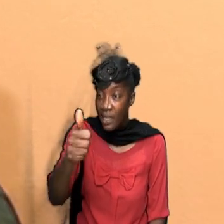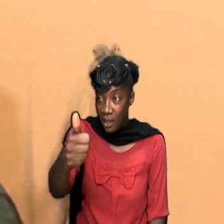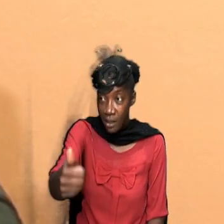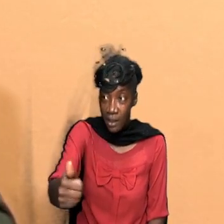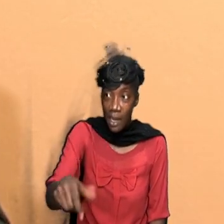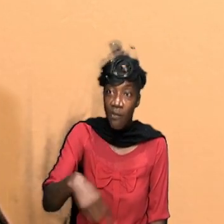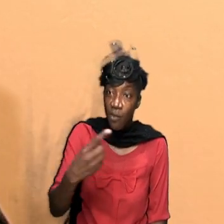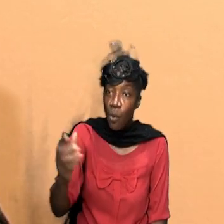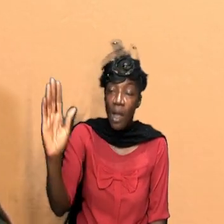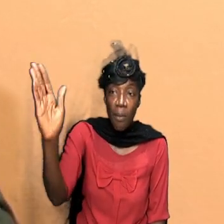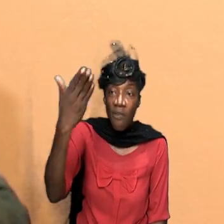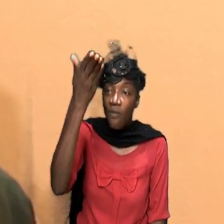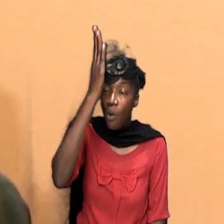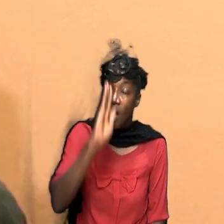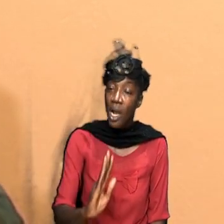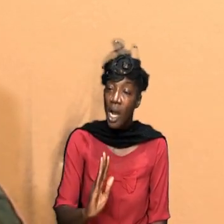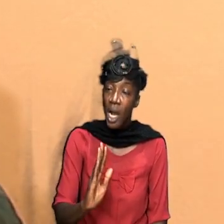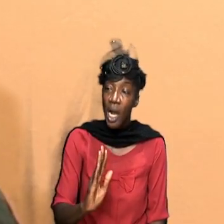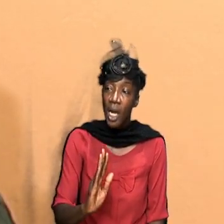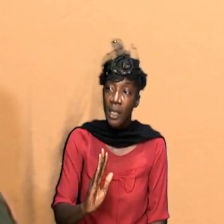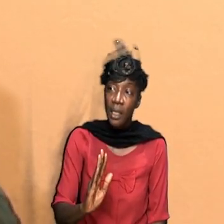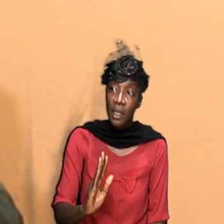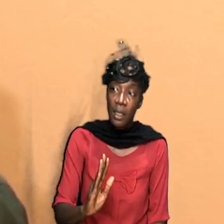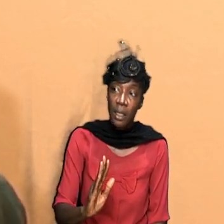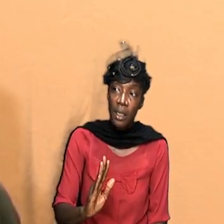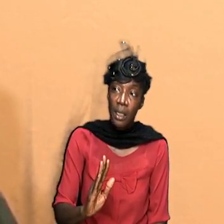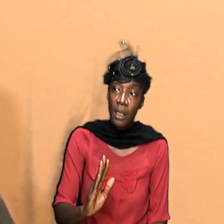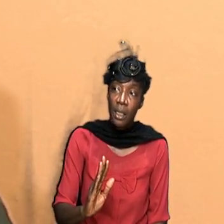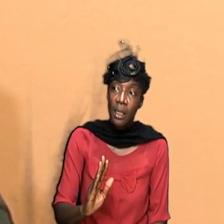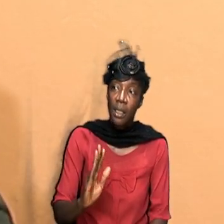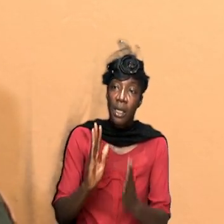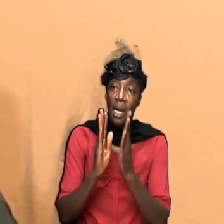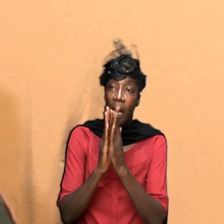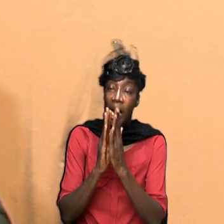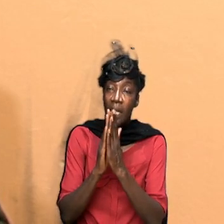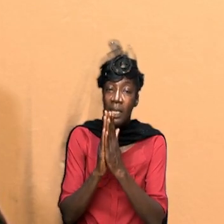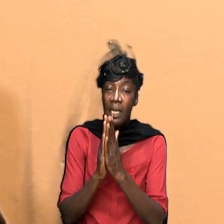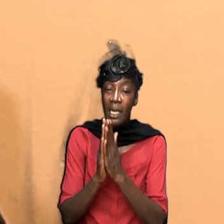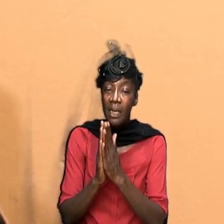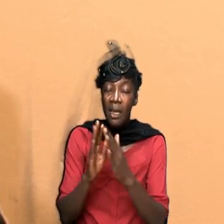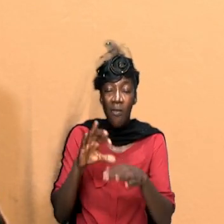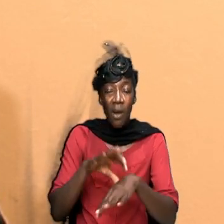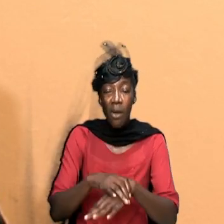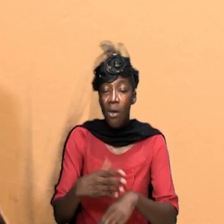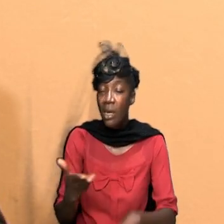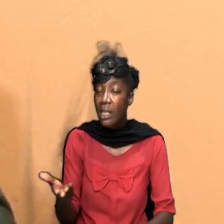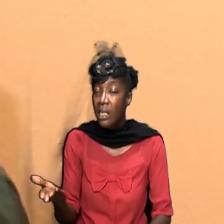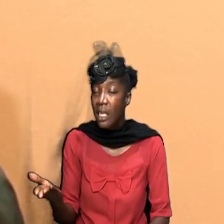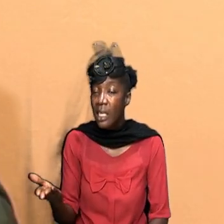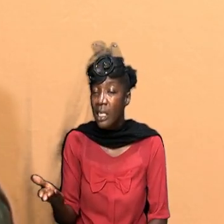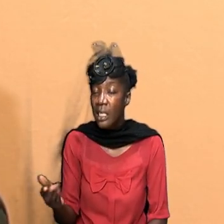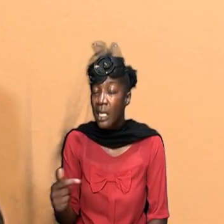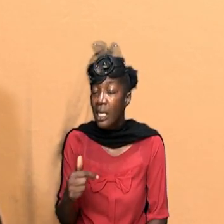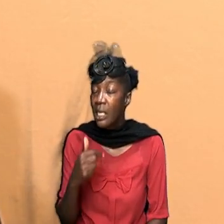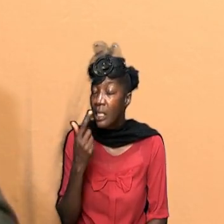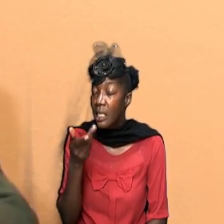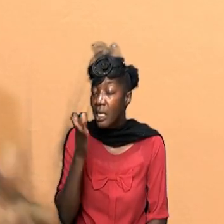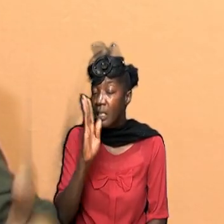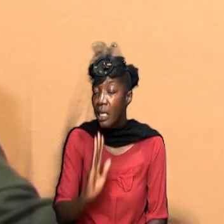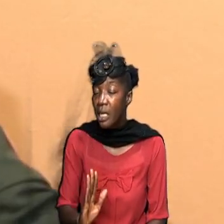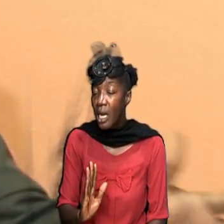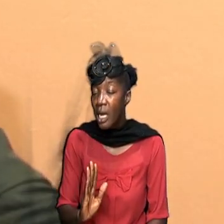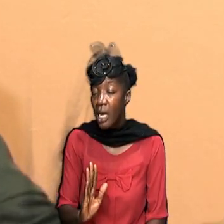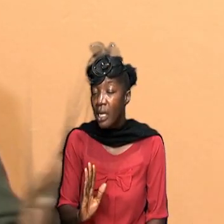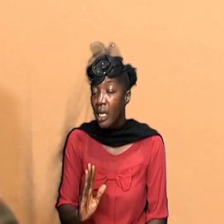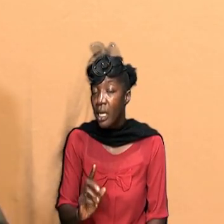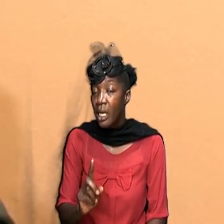going before God, and all that you are asking for is earthly things, it says to God where